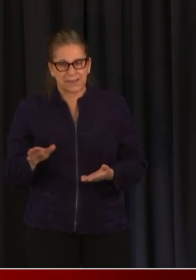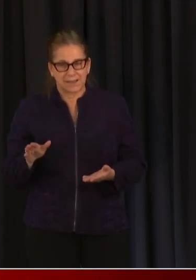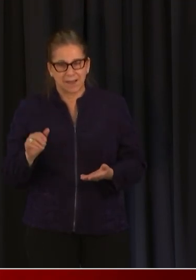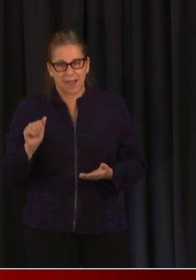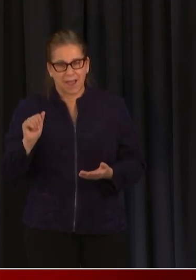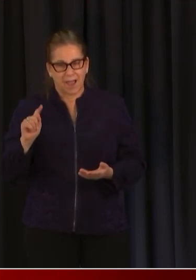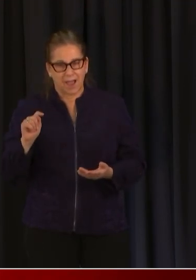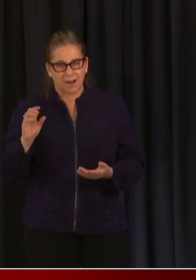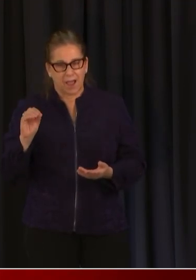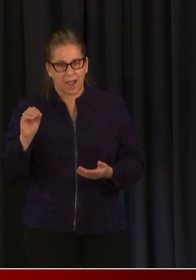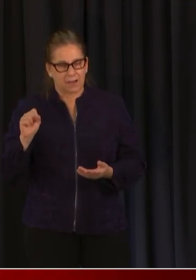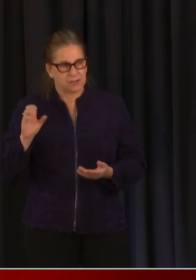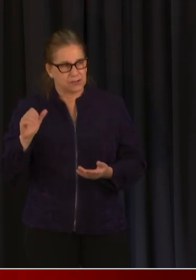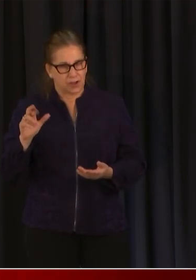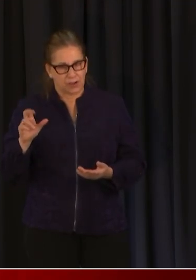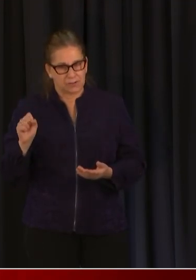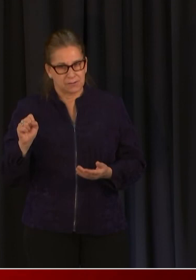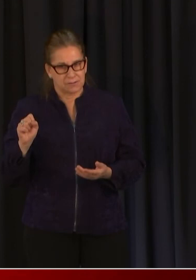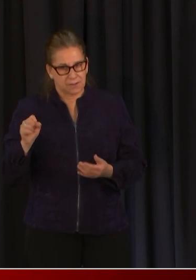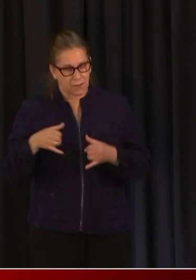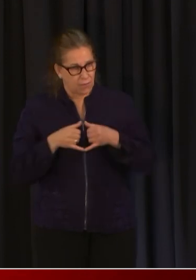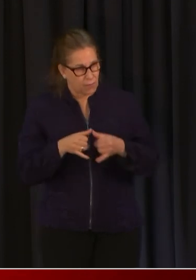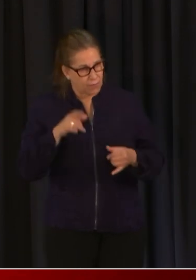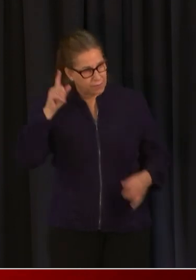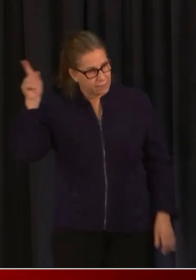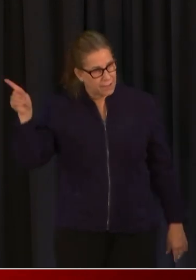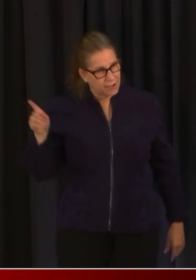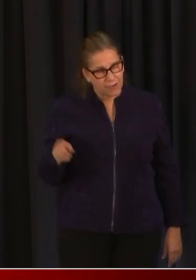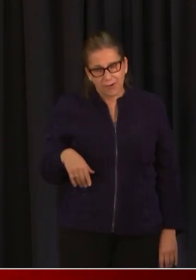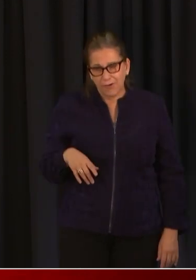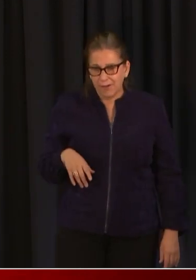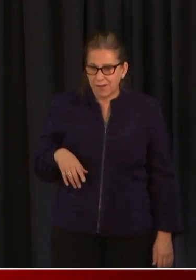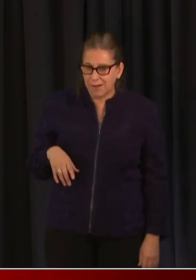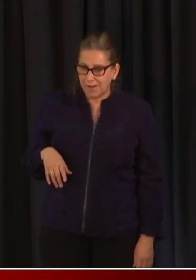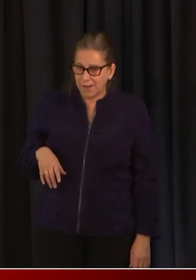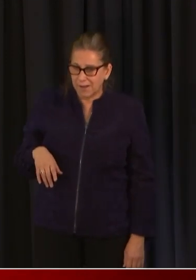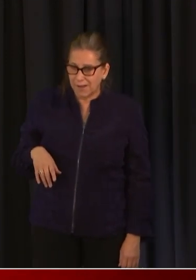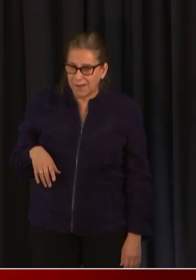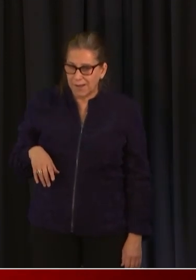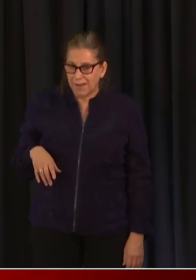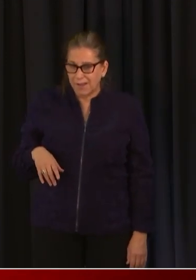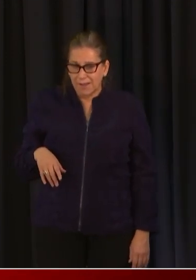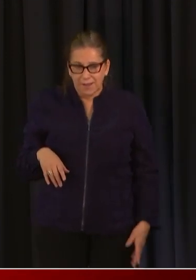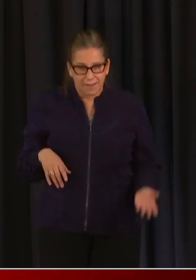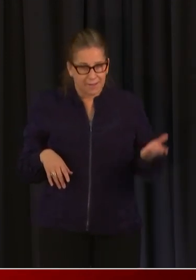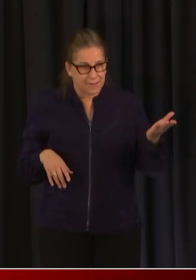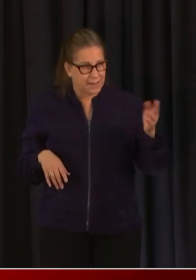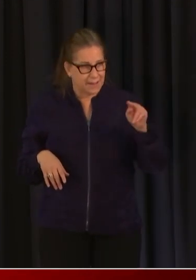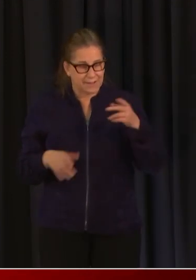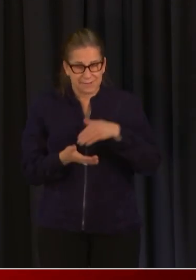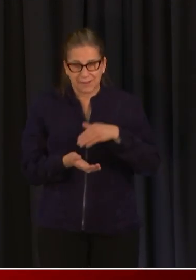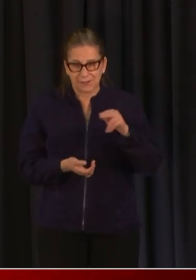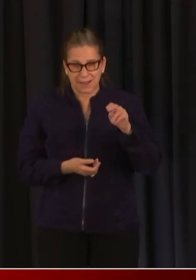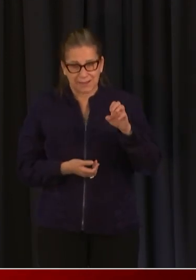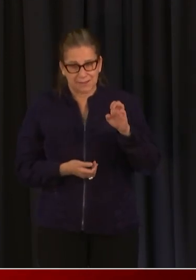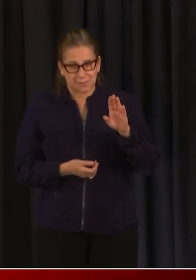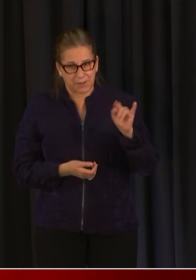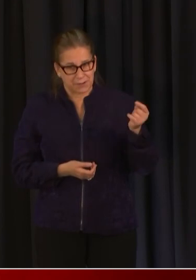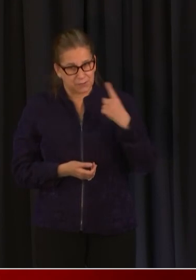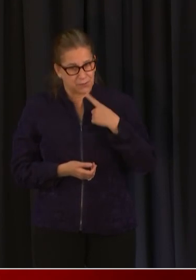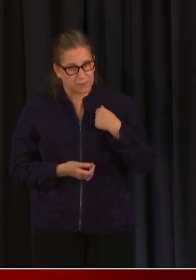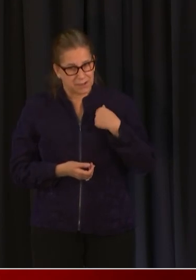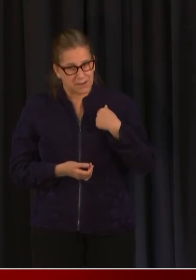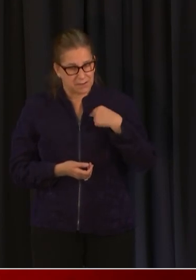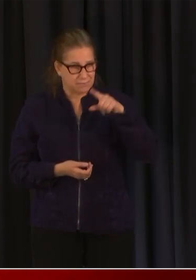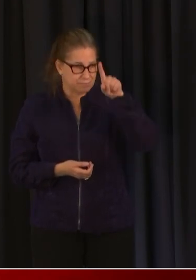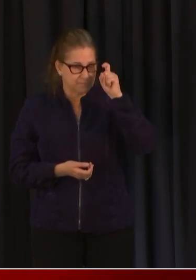sometimes do, and checked on things. And I thought, this is like, what was this about? And so I think it's a